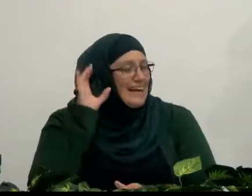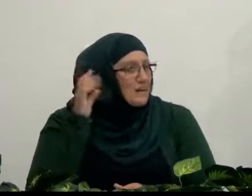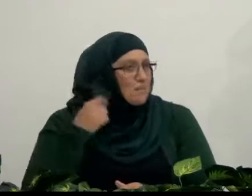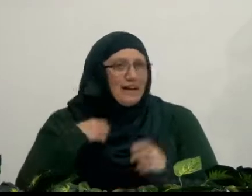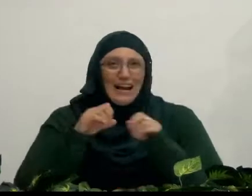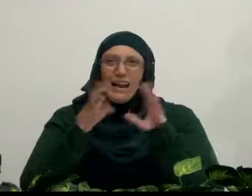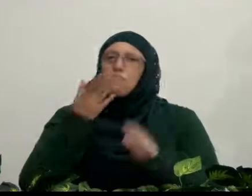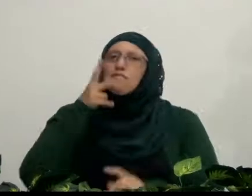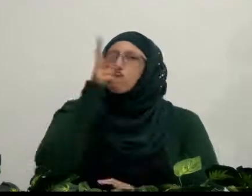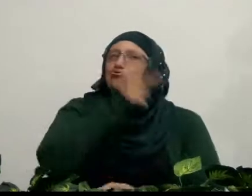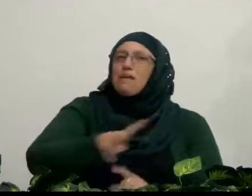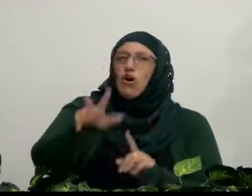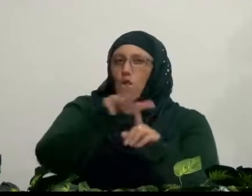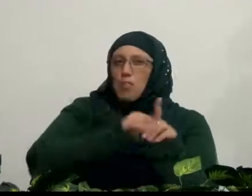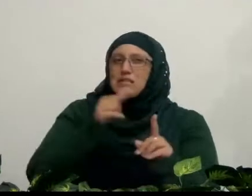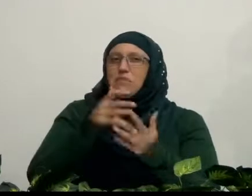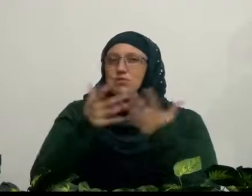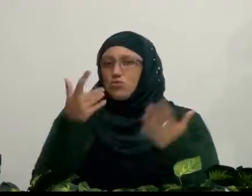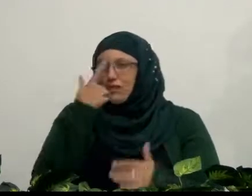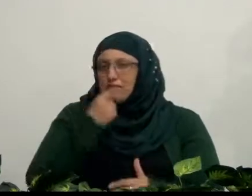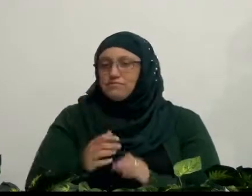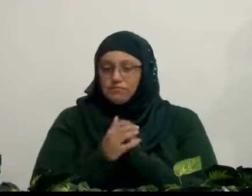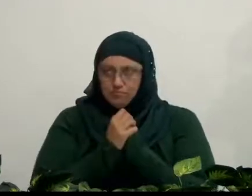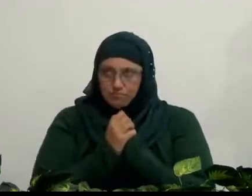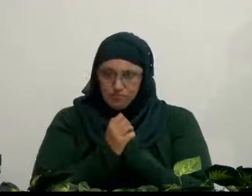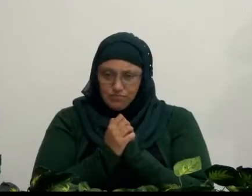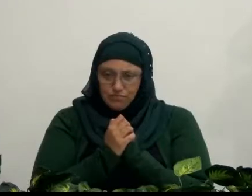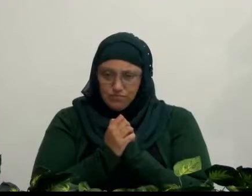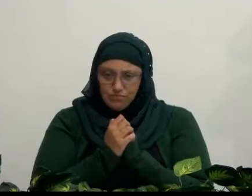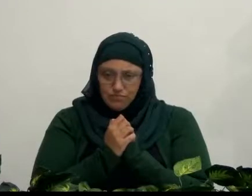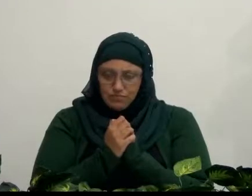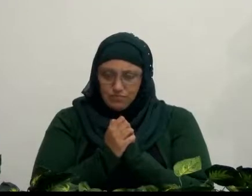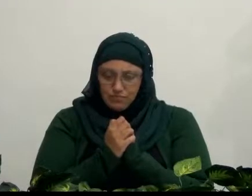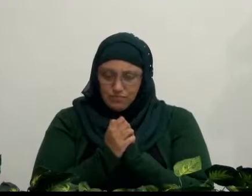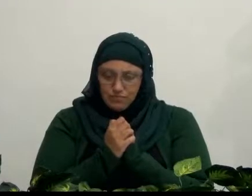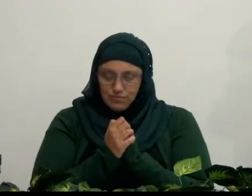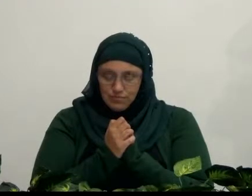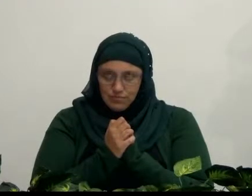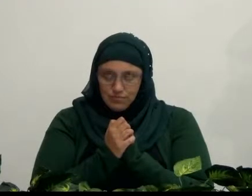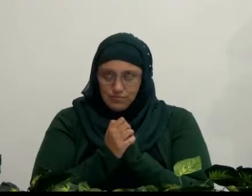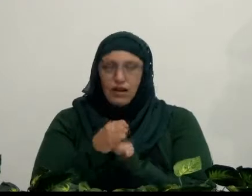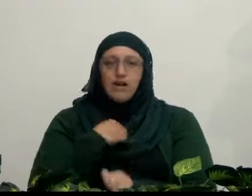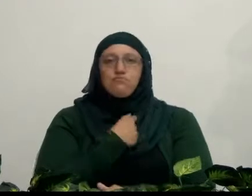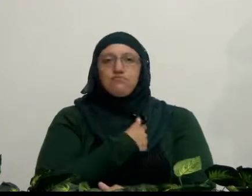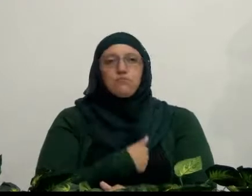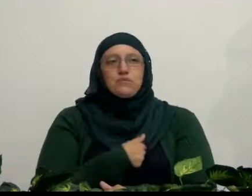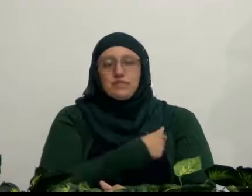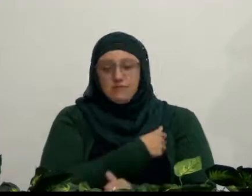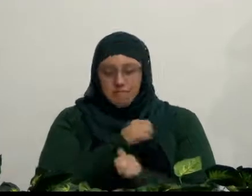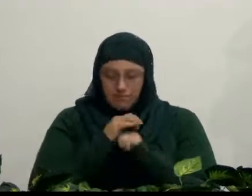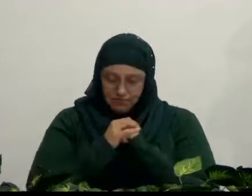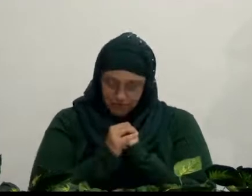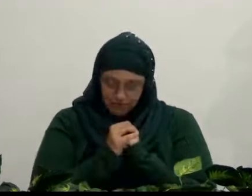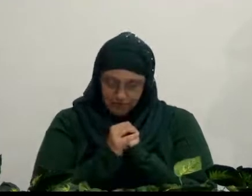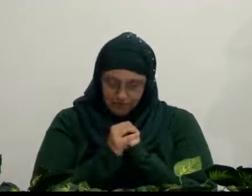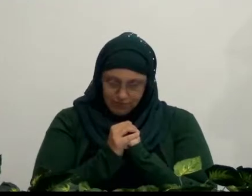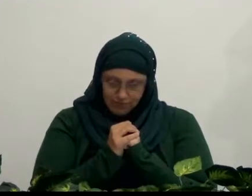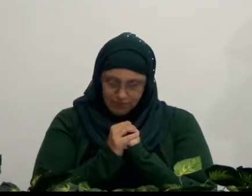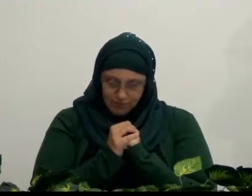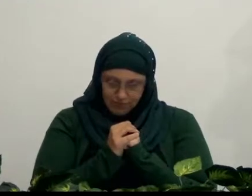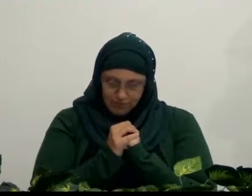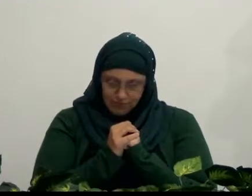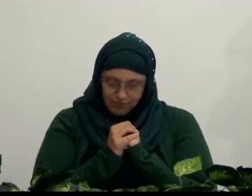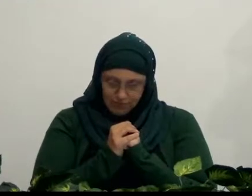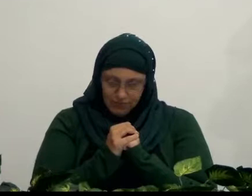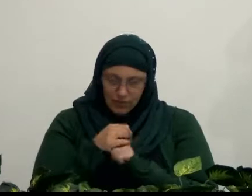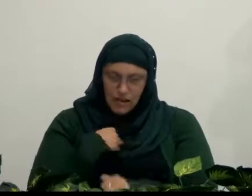please repeat after me as much as you can understand. Wa khaytuka fillah. That means I made myself